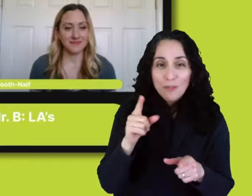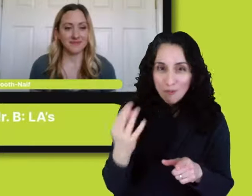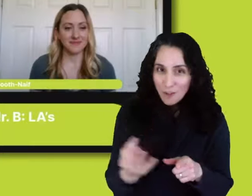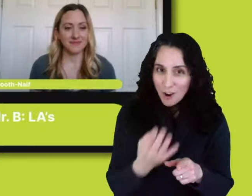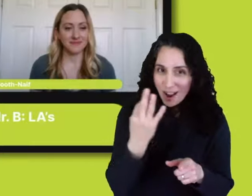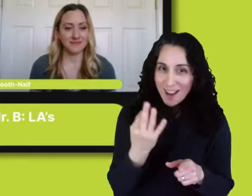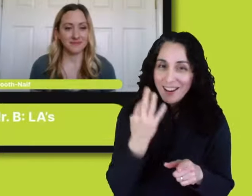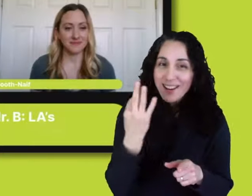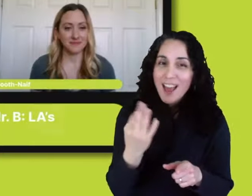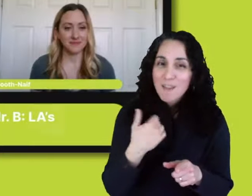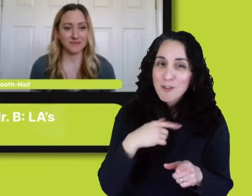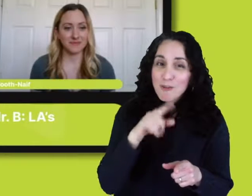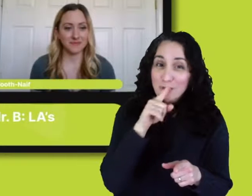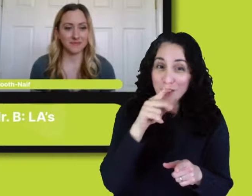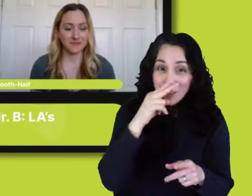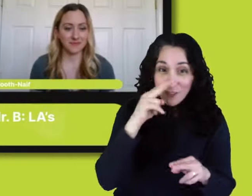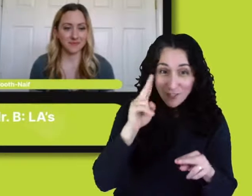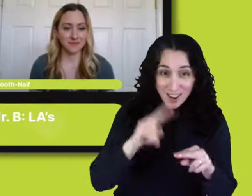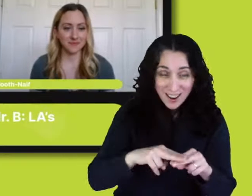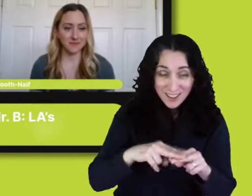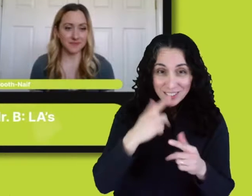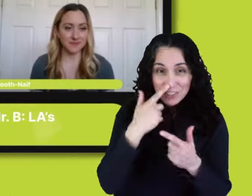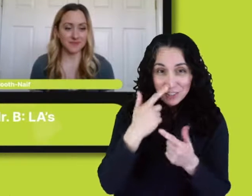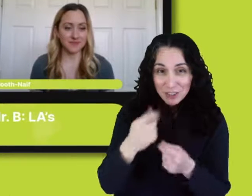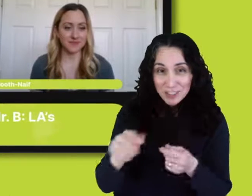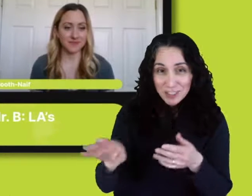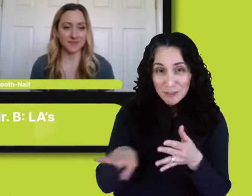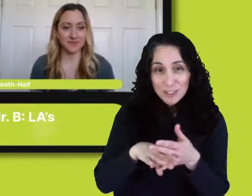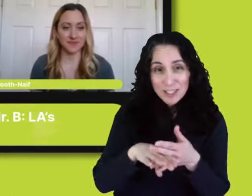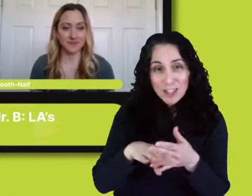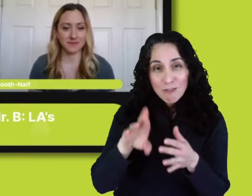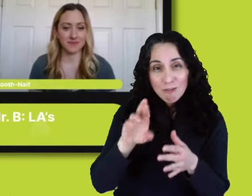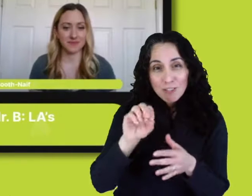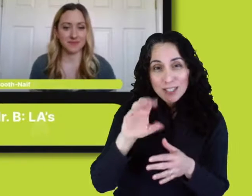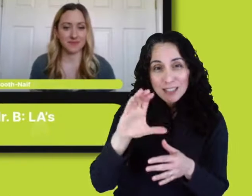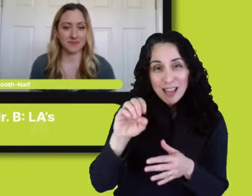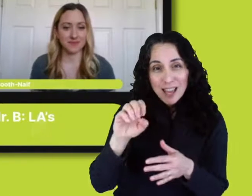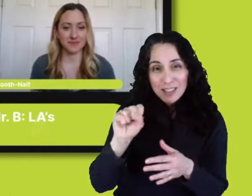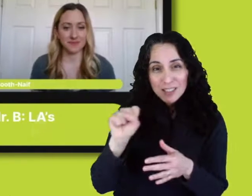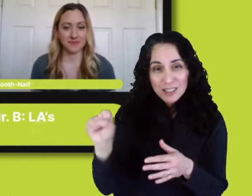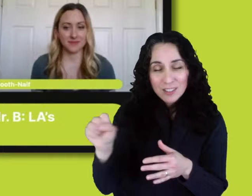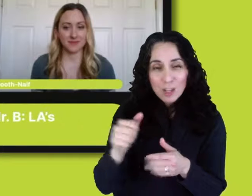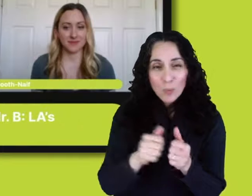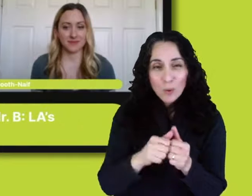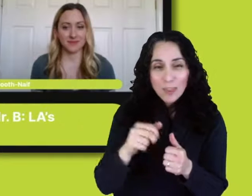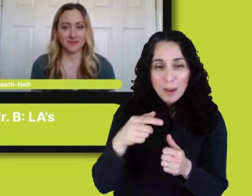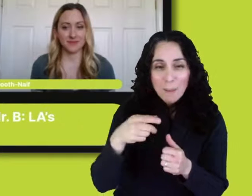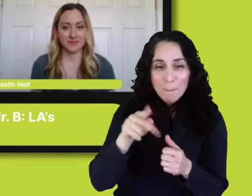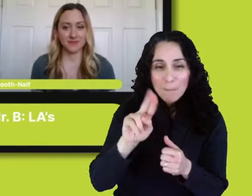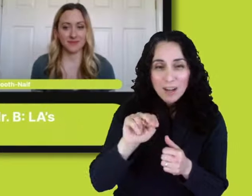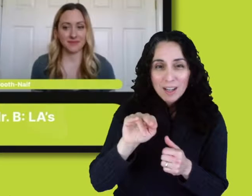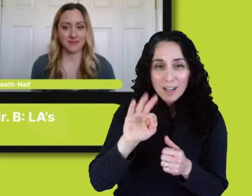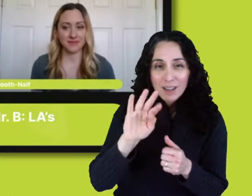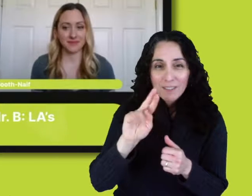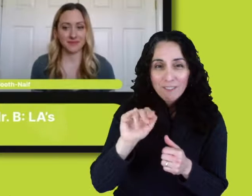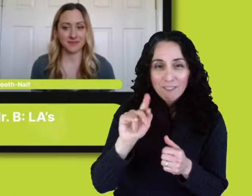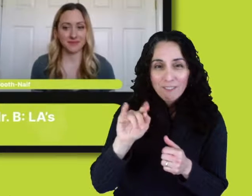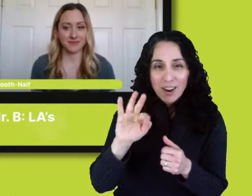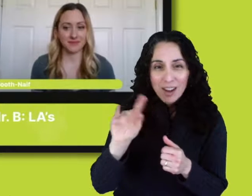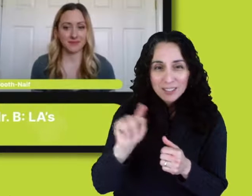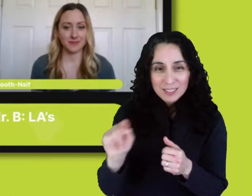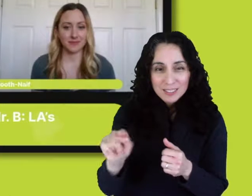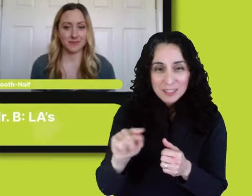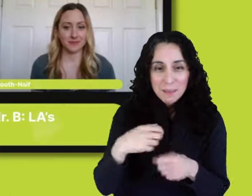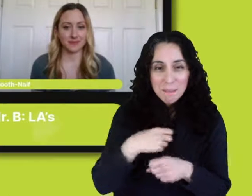Friday. Friday, we will have a really fun, really interesting recess with PunkinFutz making music with Mr. B. You